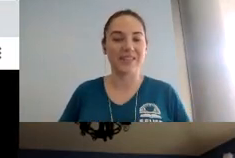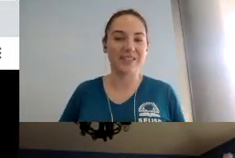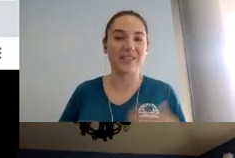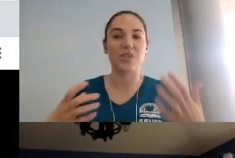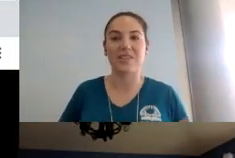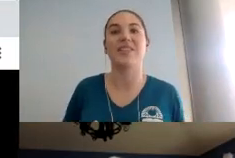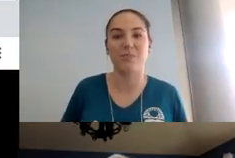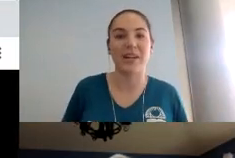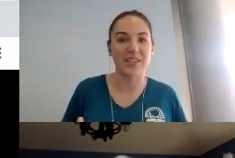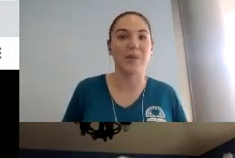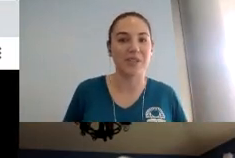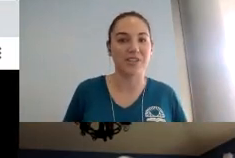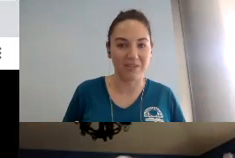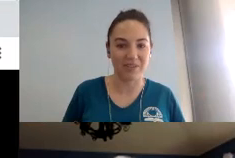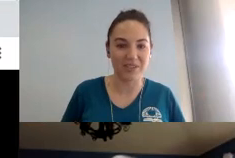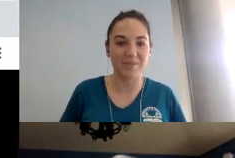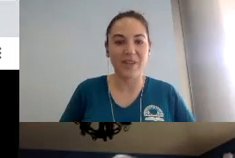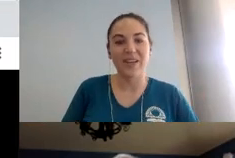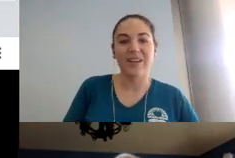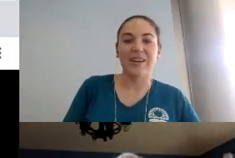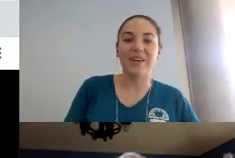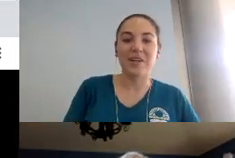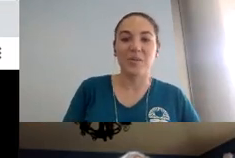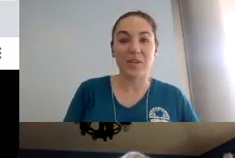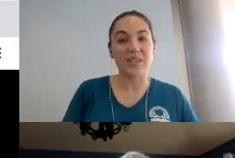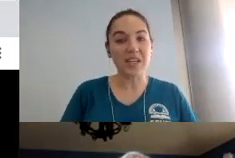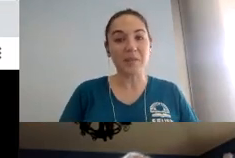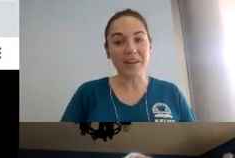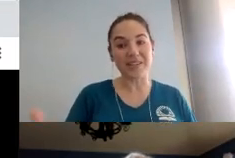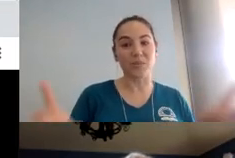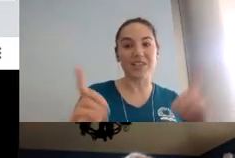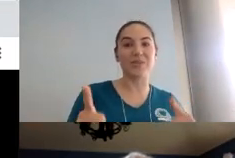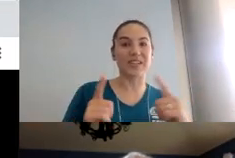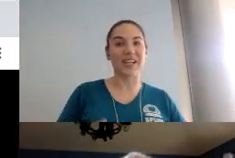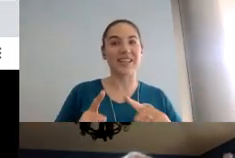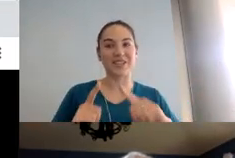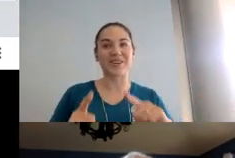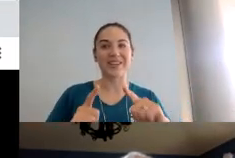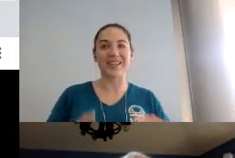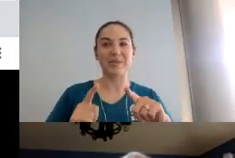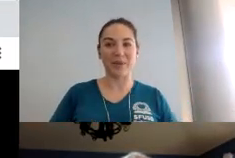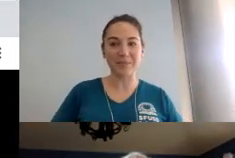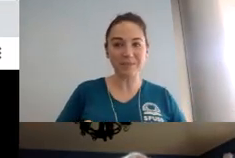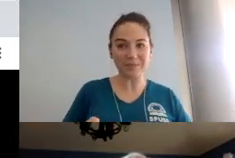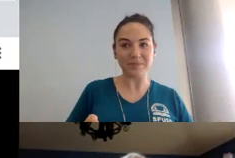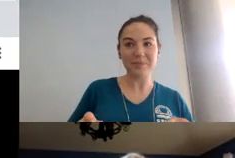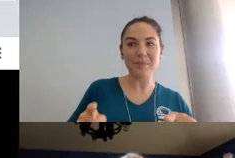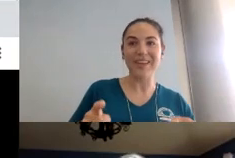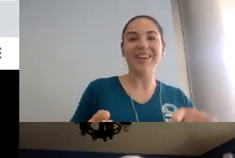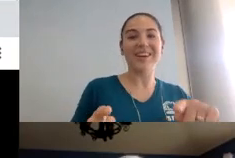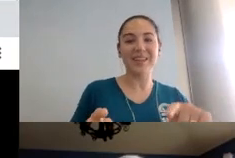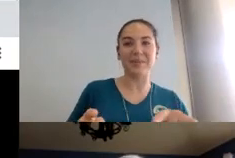routine is. And so it's just going to take practice and repetition at first. What's neat about it is once students click that turn in button,